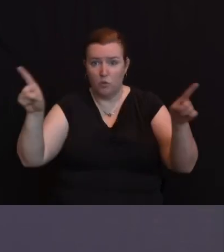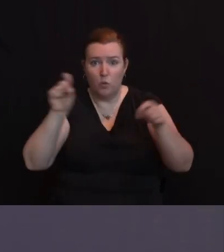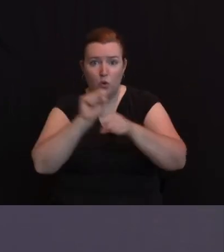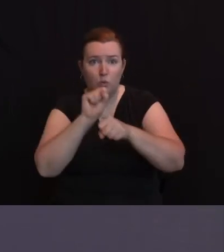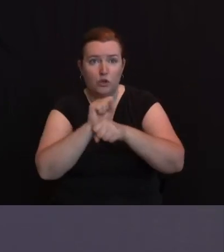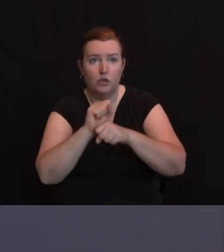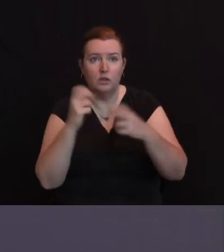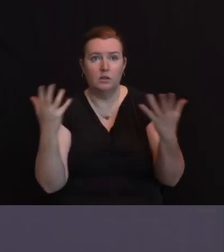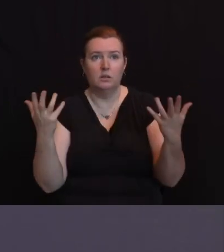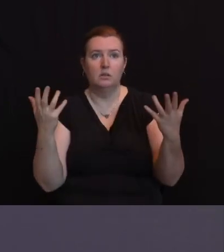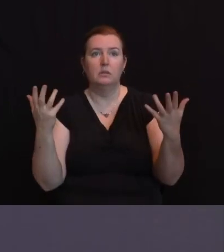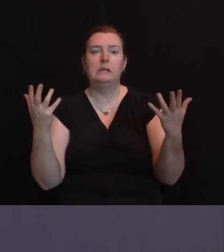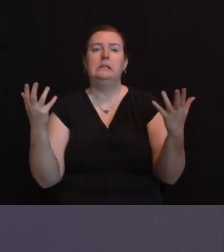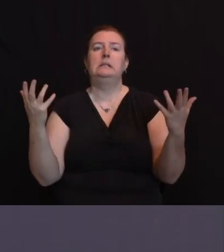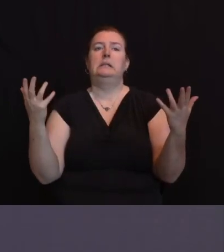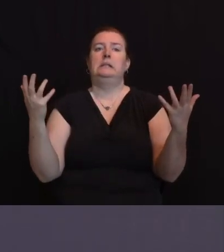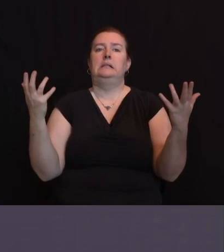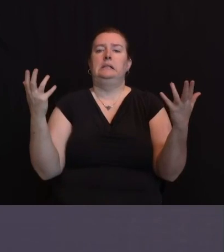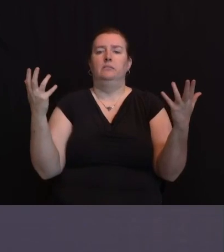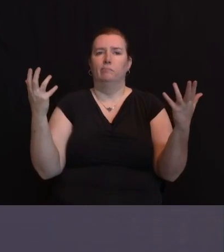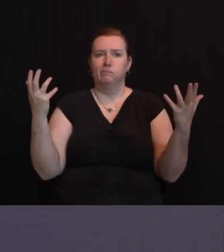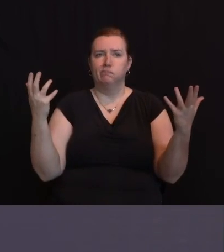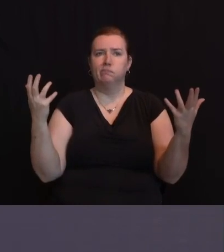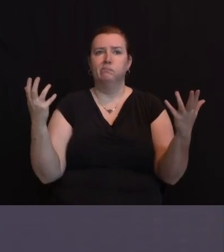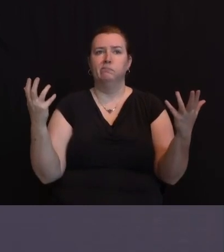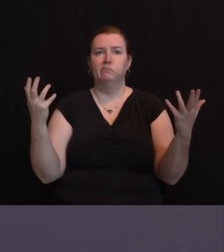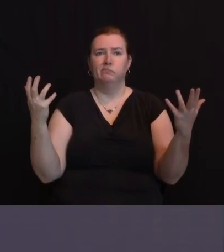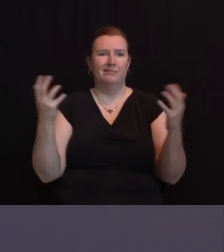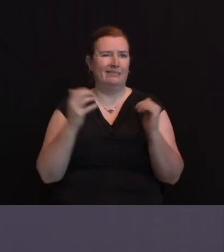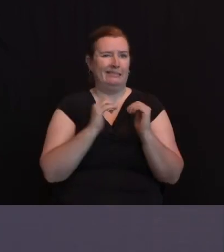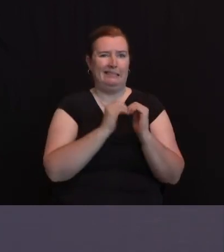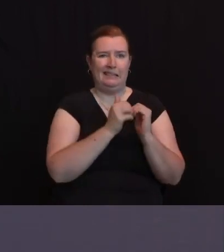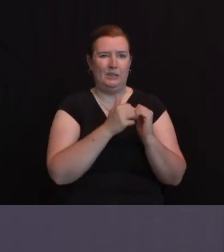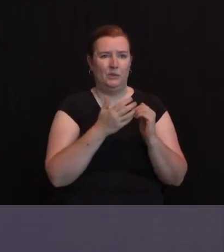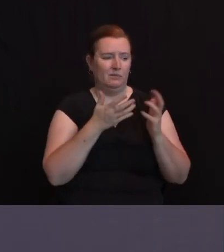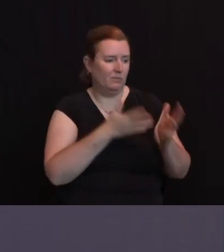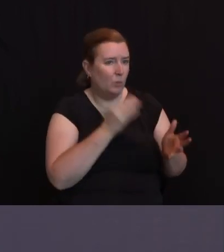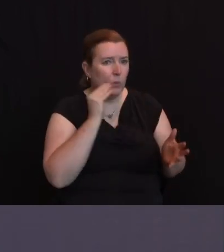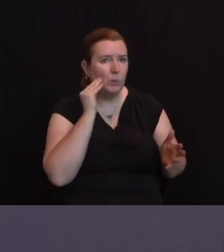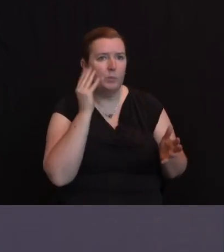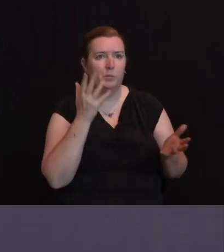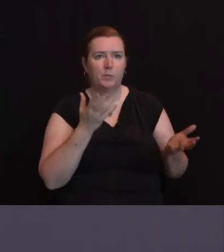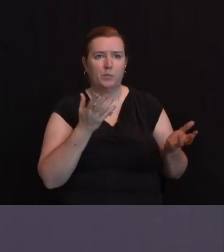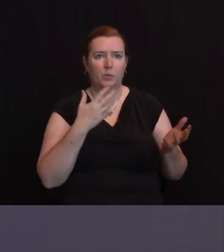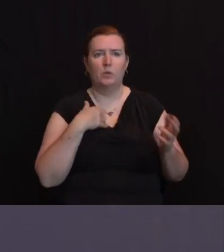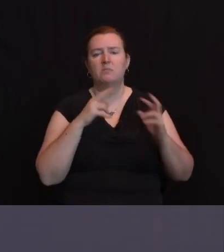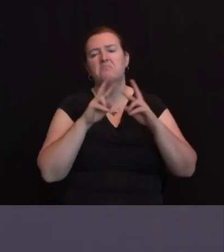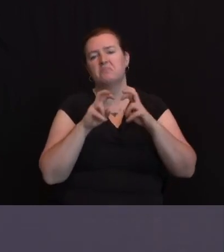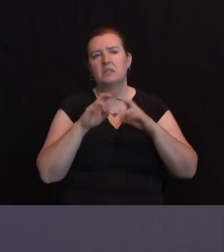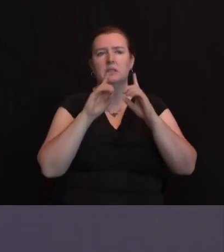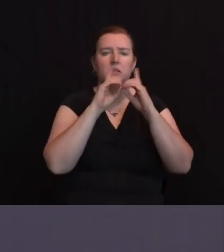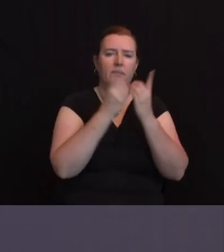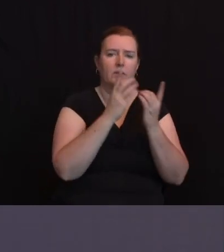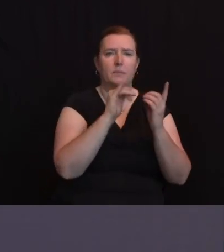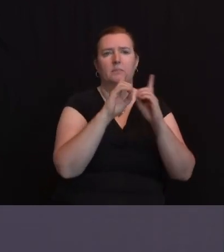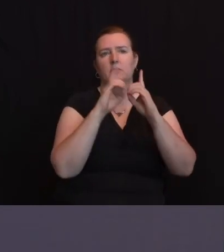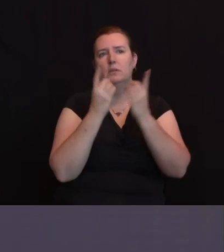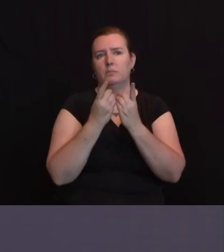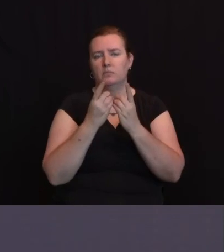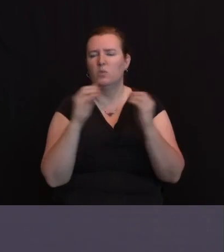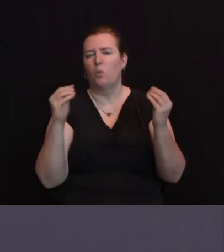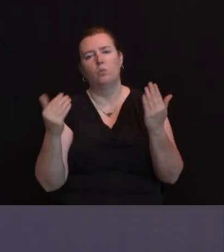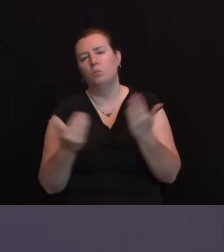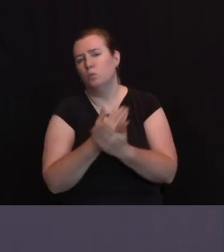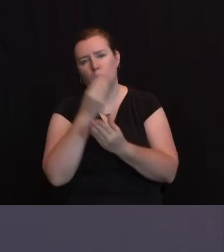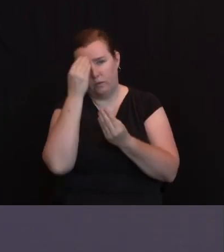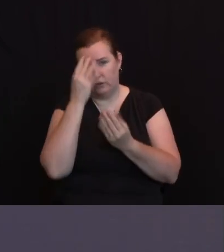in the confines of their home, is something that, you know, we'll look at that district by district, but nothing really new to report on that. Listen, I have